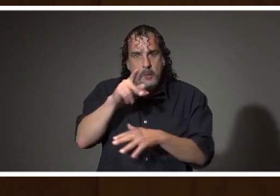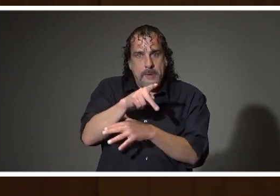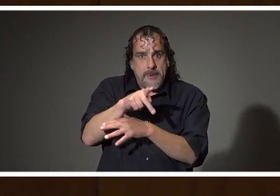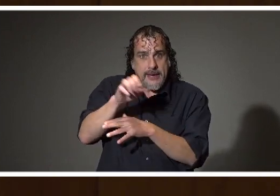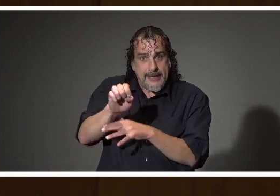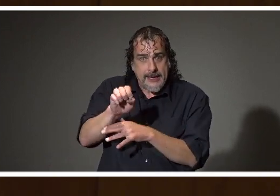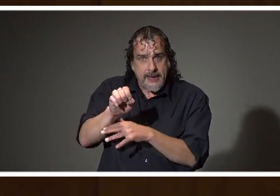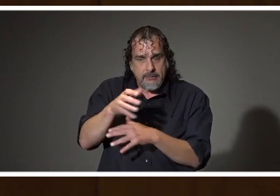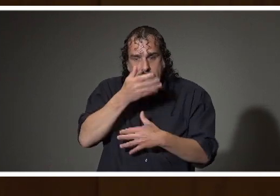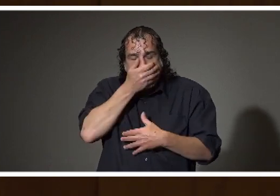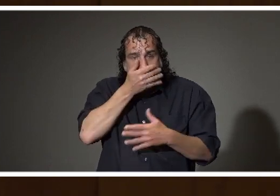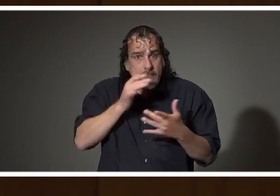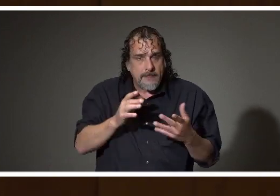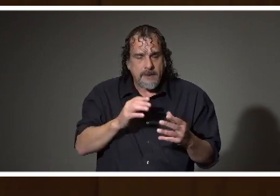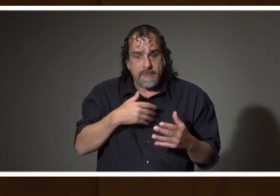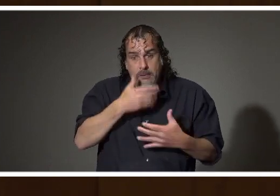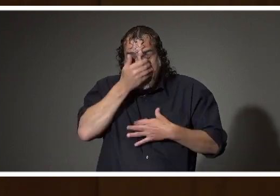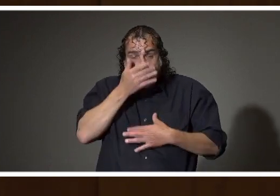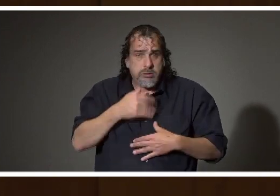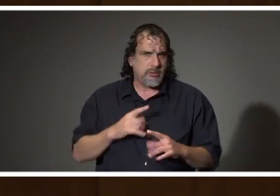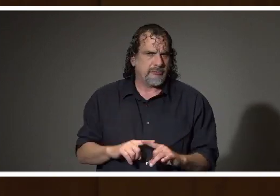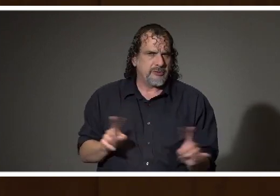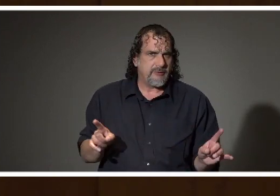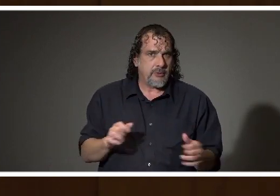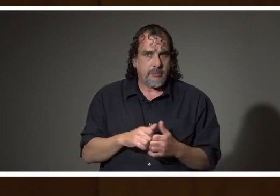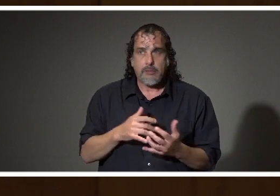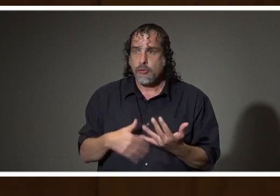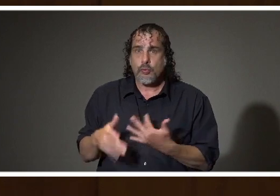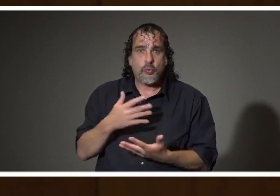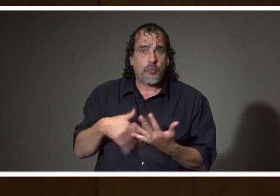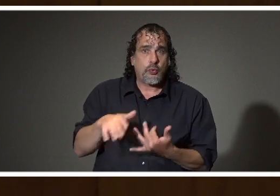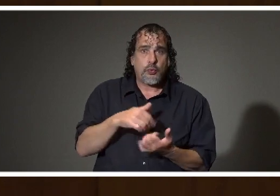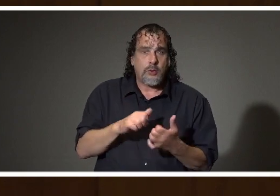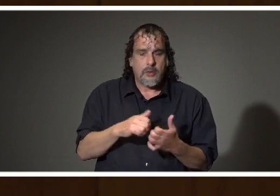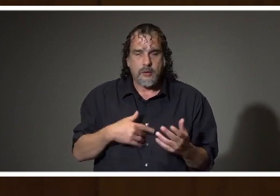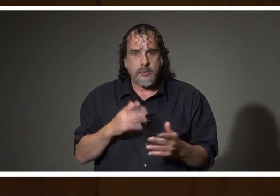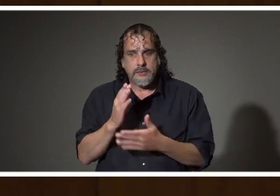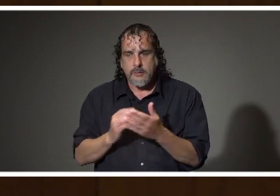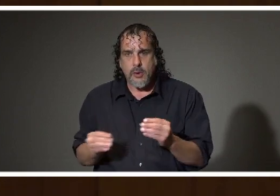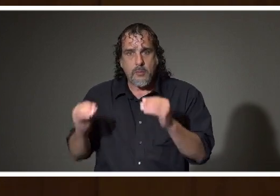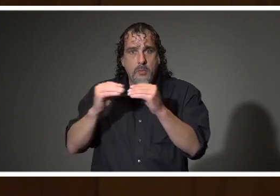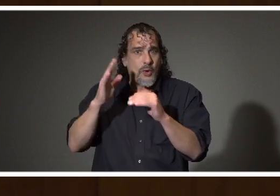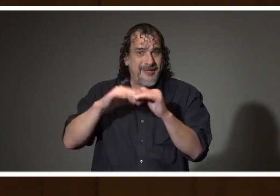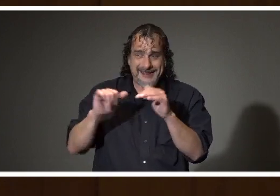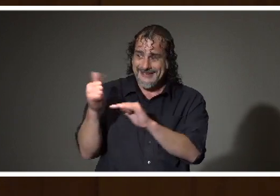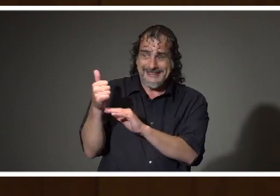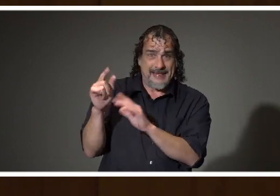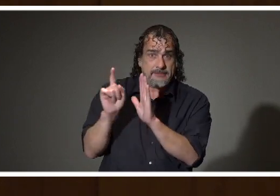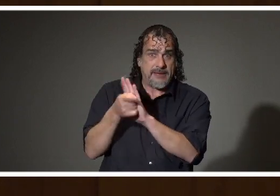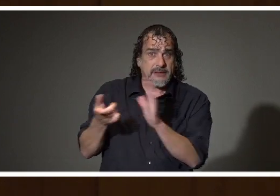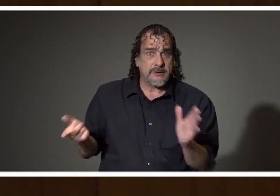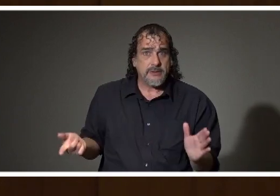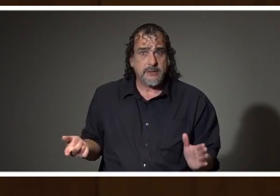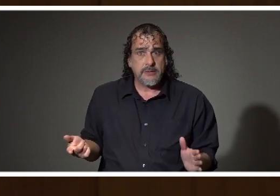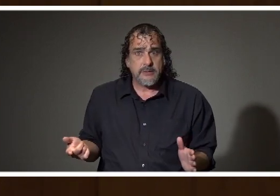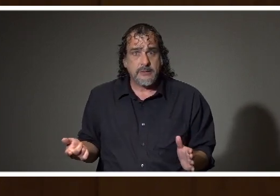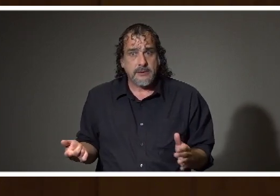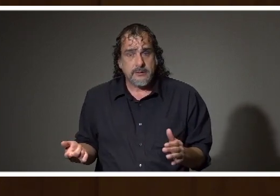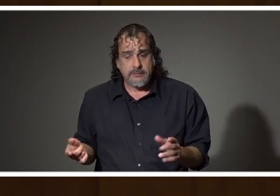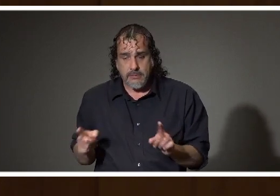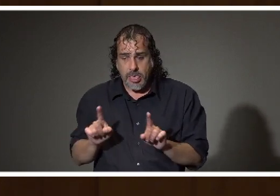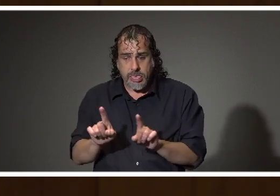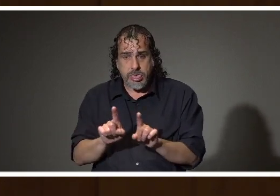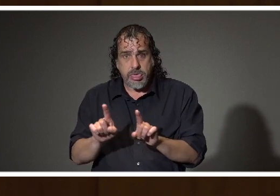you're in protective gear, it's a different thing, but if you're in a social environment around somebody more than 10 minutes within 6